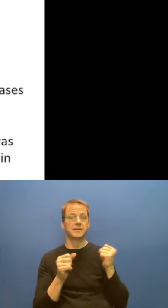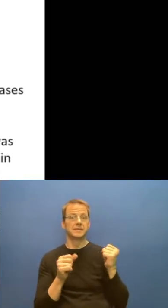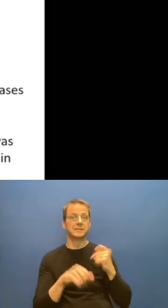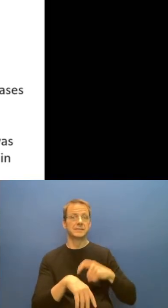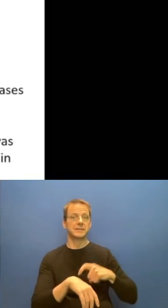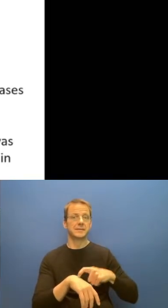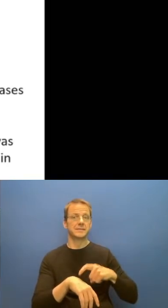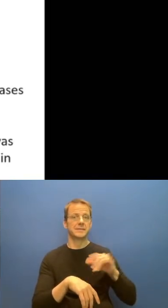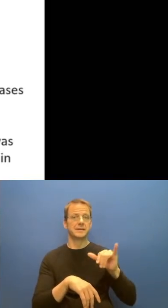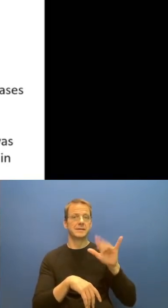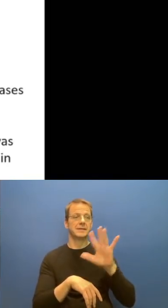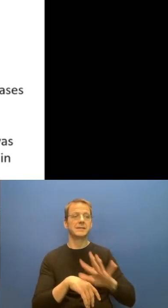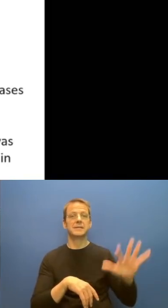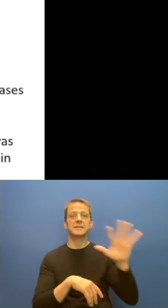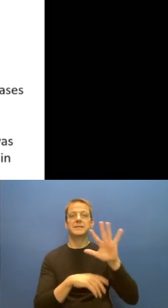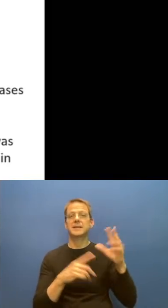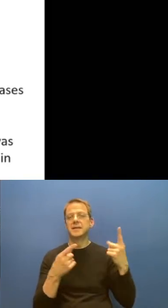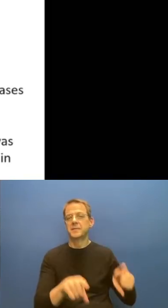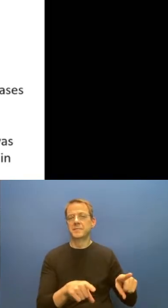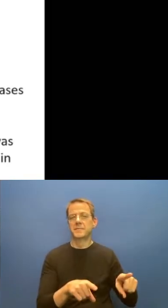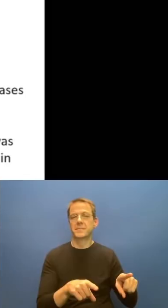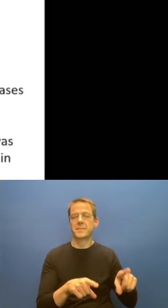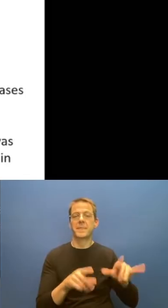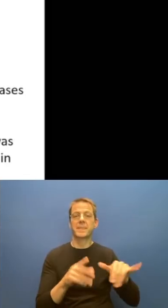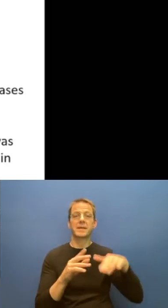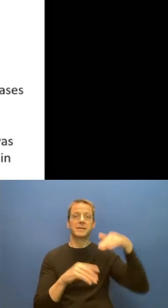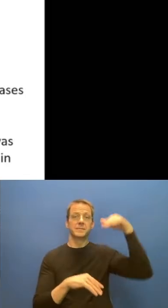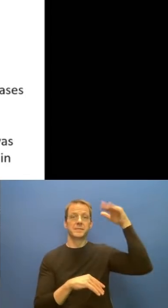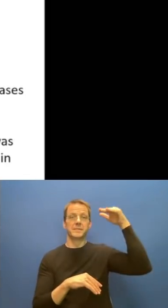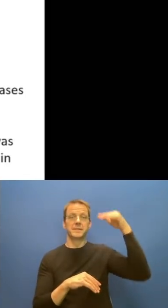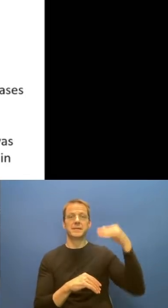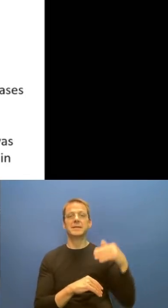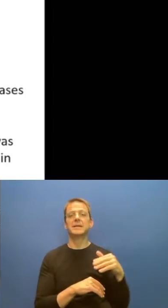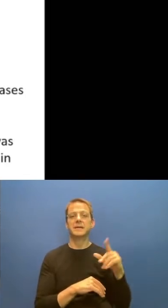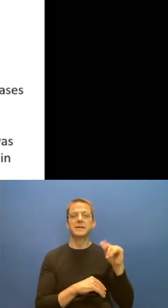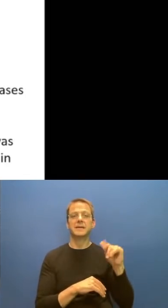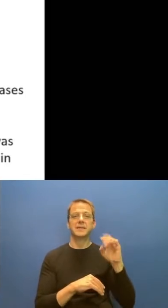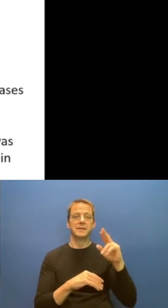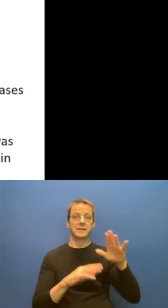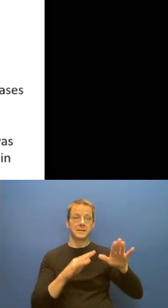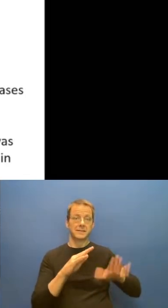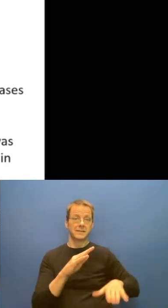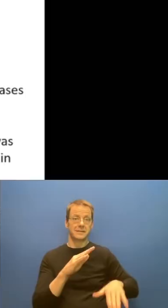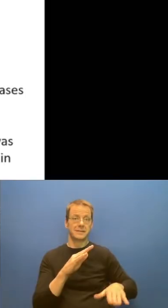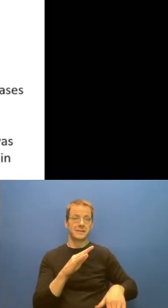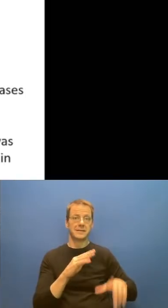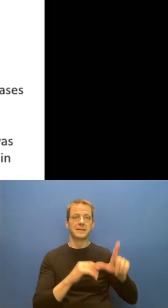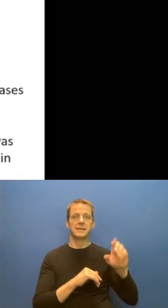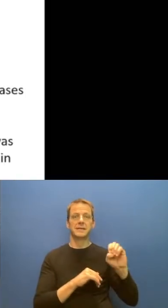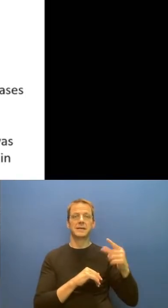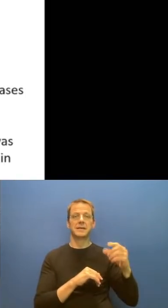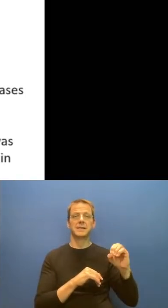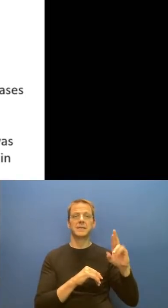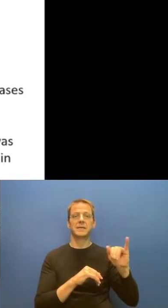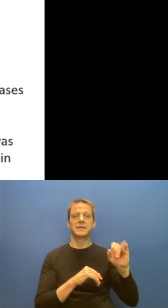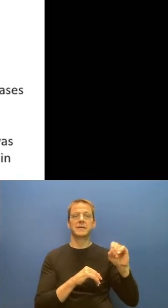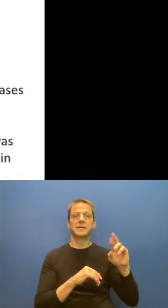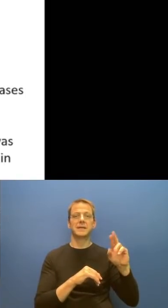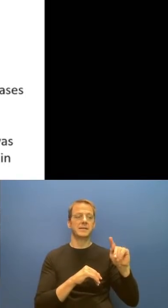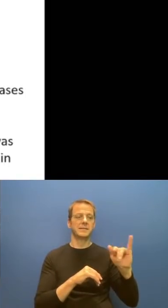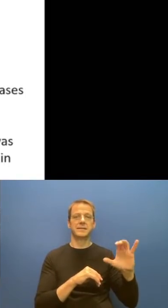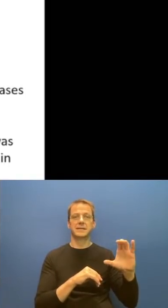on the bottom graph. So we let it really spread for very, very, very long time before we